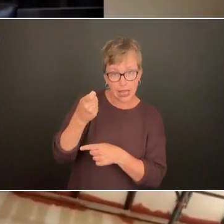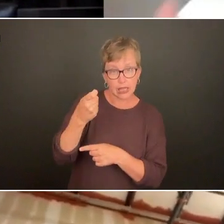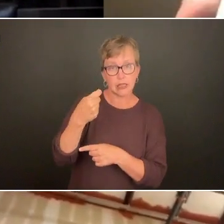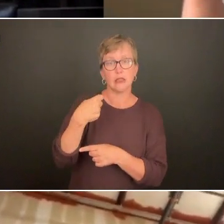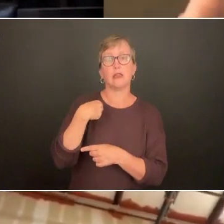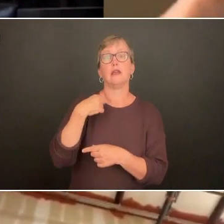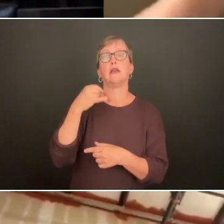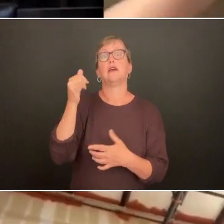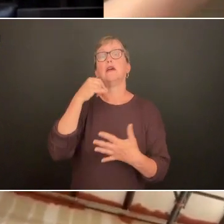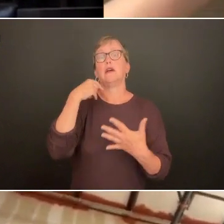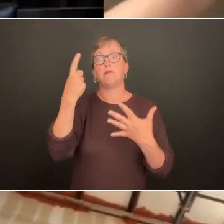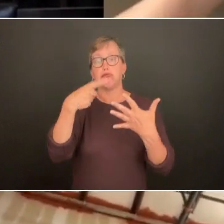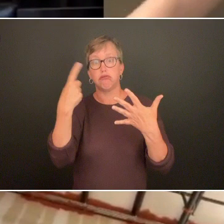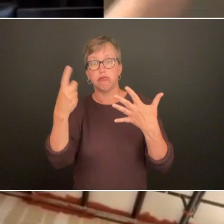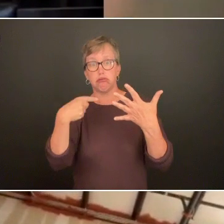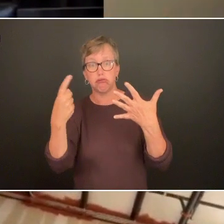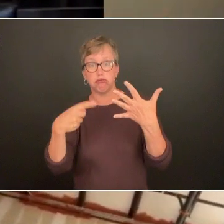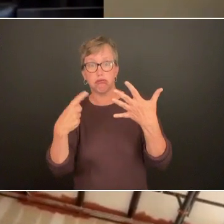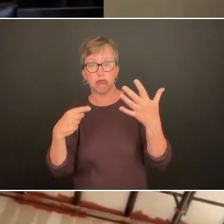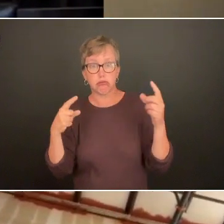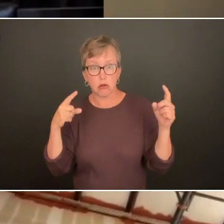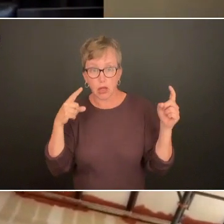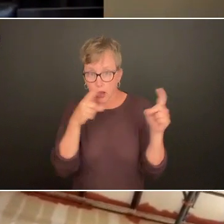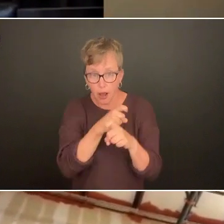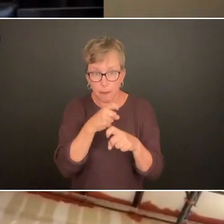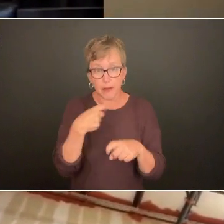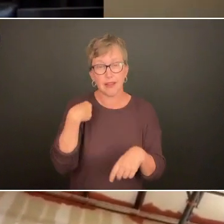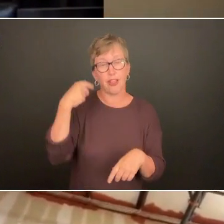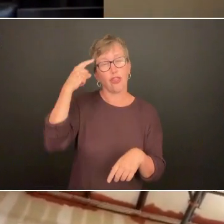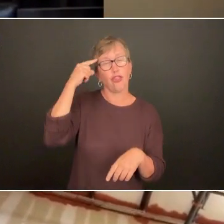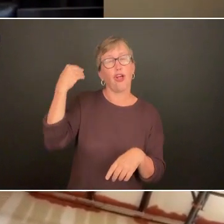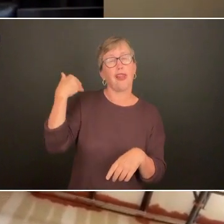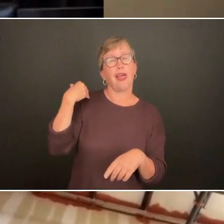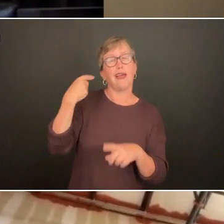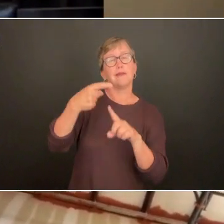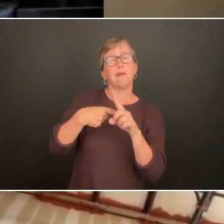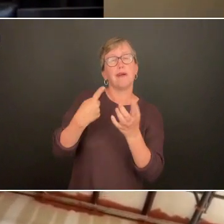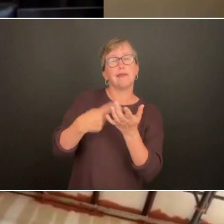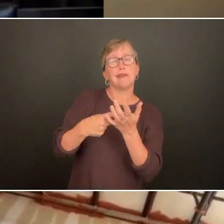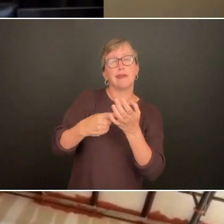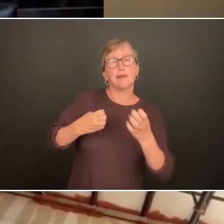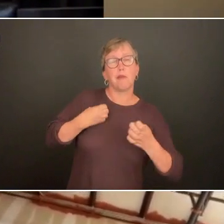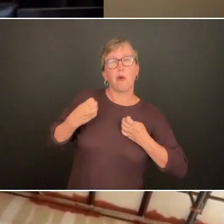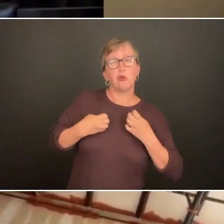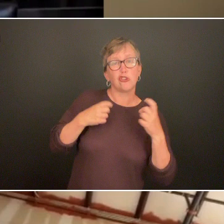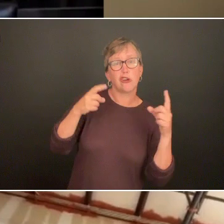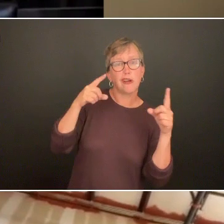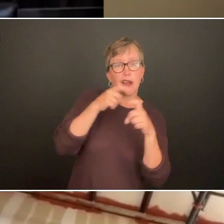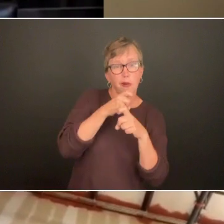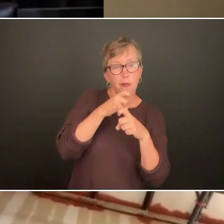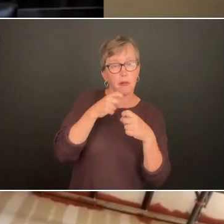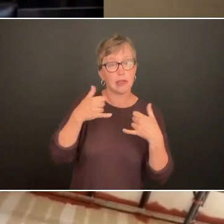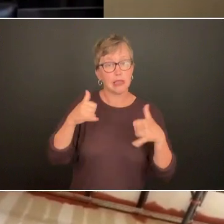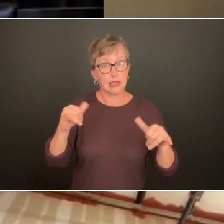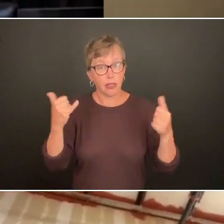I thought the emotional part last month was complex, but sometimes it seems like even this month I'm hearing that it is